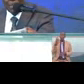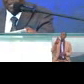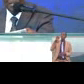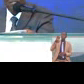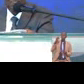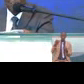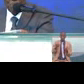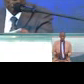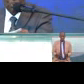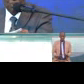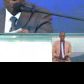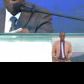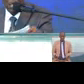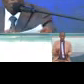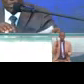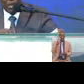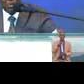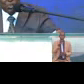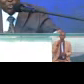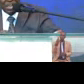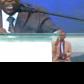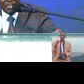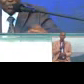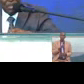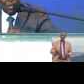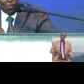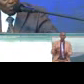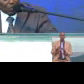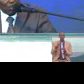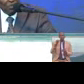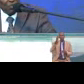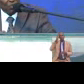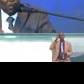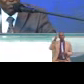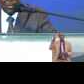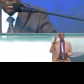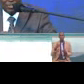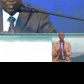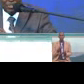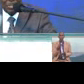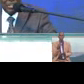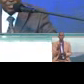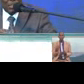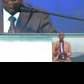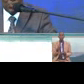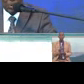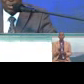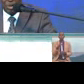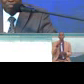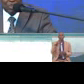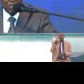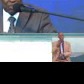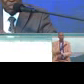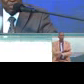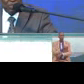you will not see him in the future. But now he says, we're sons of